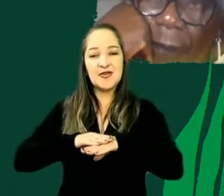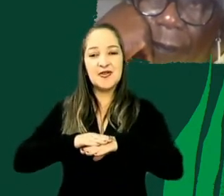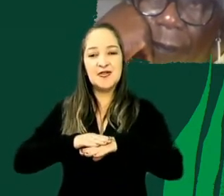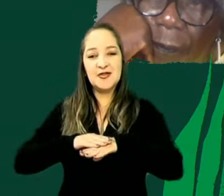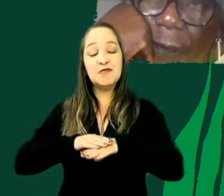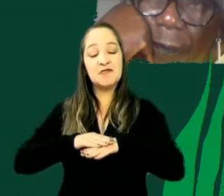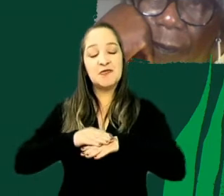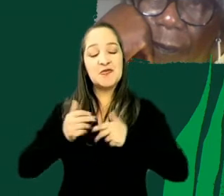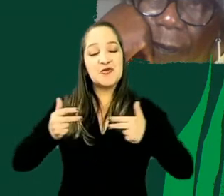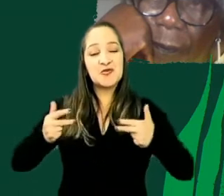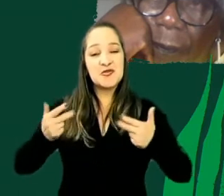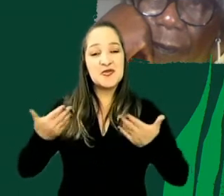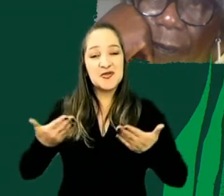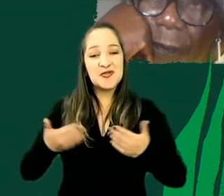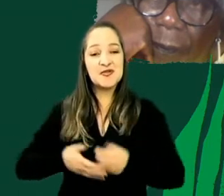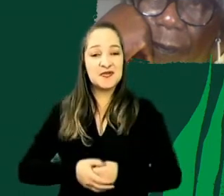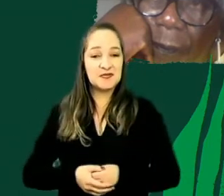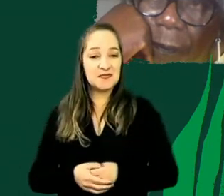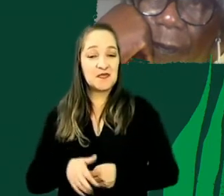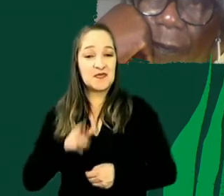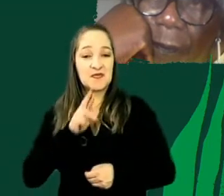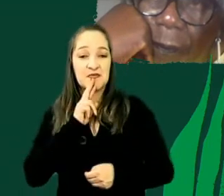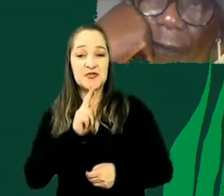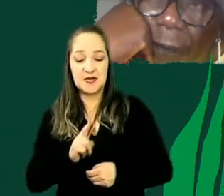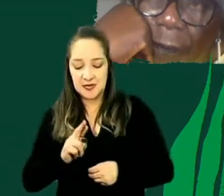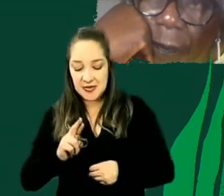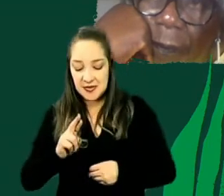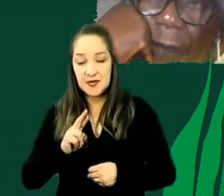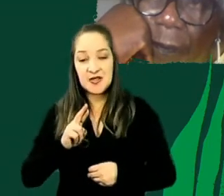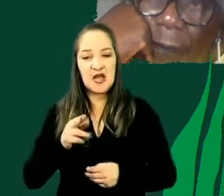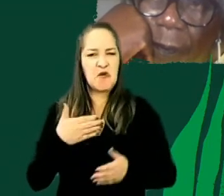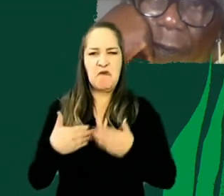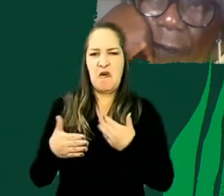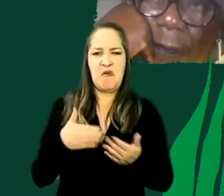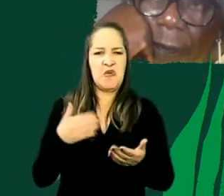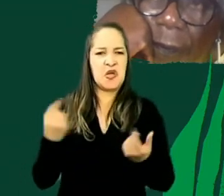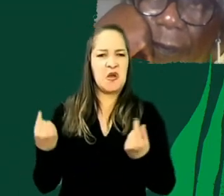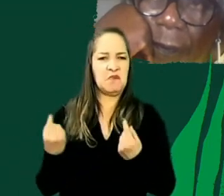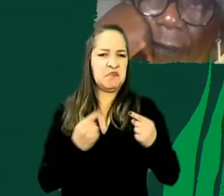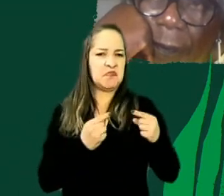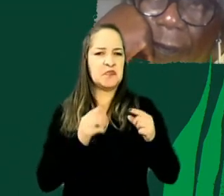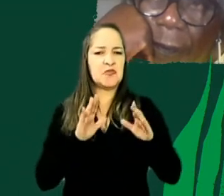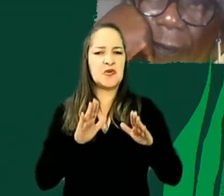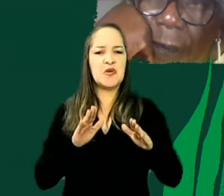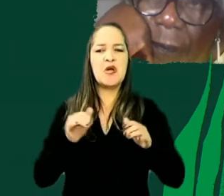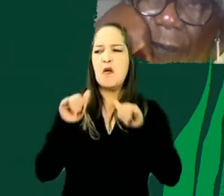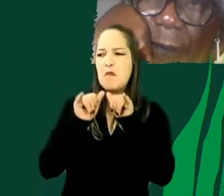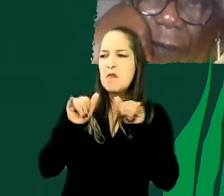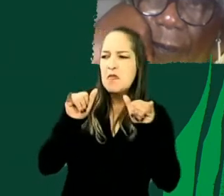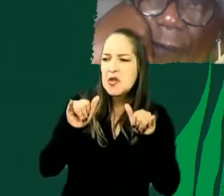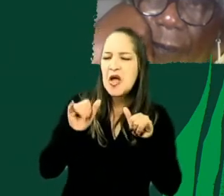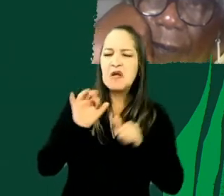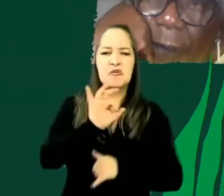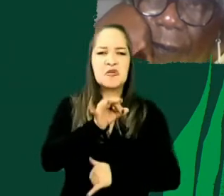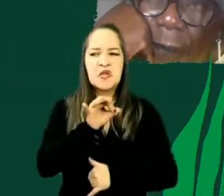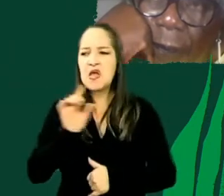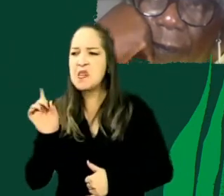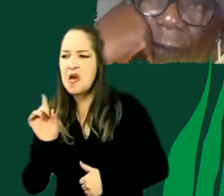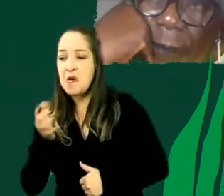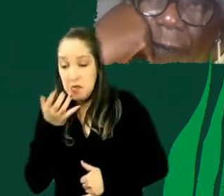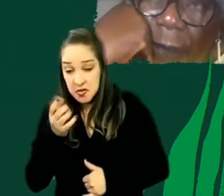know, any kind of controversy about whether we're published, whether we're not published, should be, can we publish